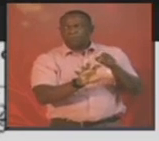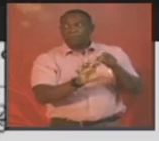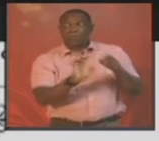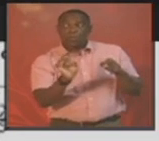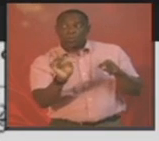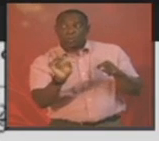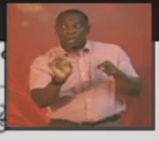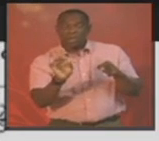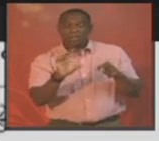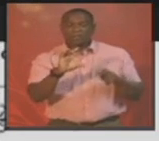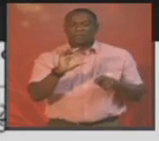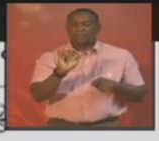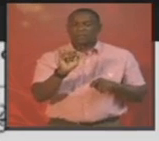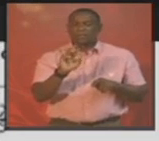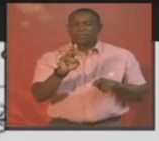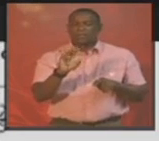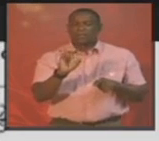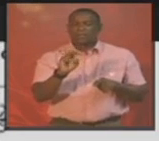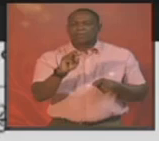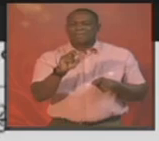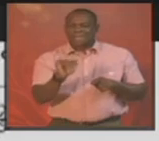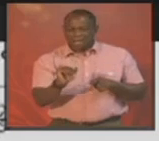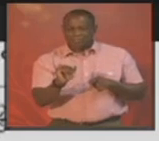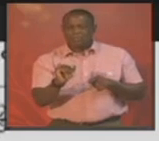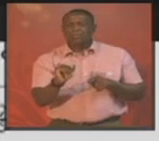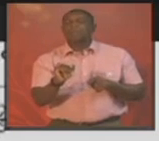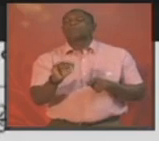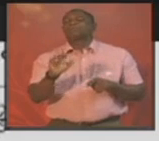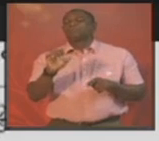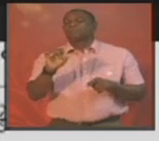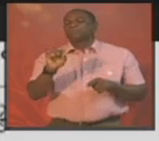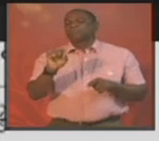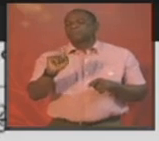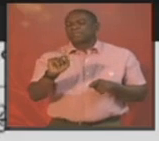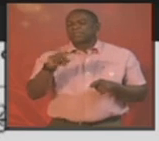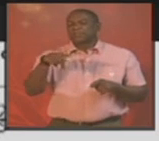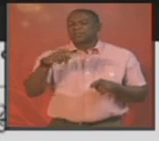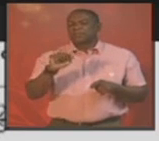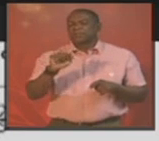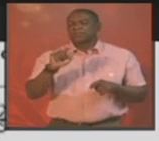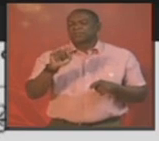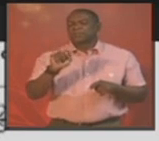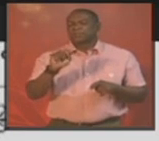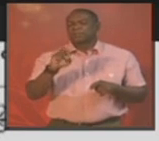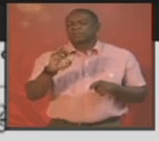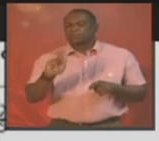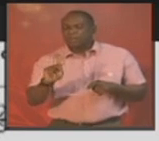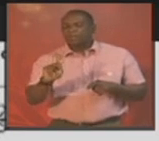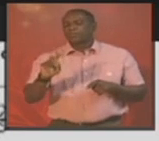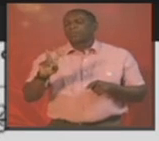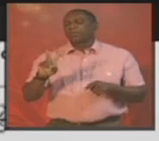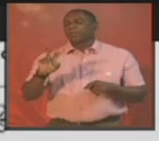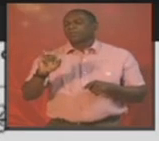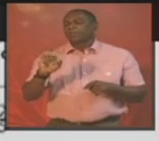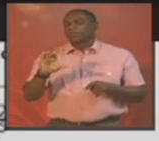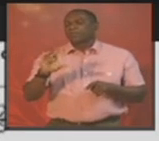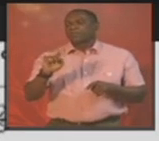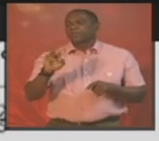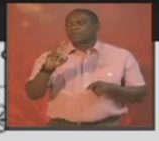the Caroni, Victoria, St. Patrick area. We're seeing some activity in St. George West. We do see cases in the other counties,